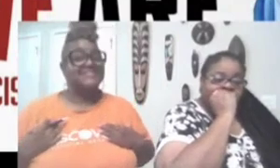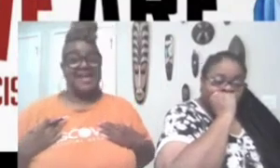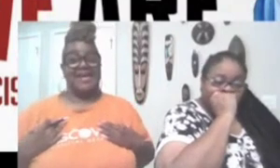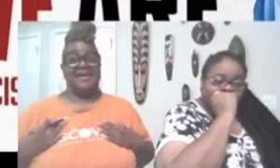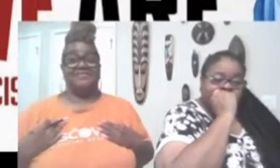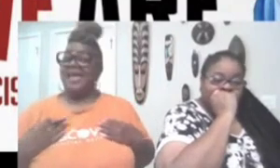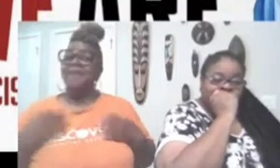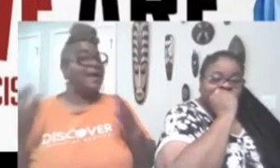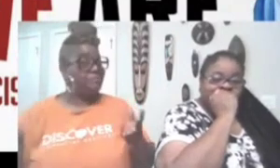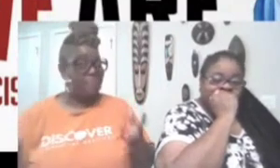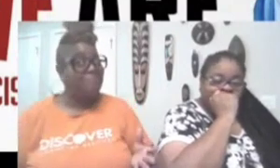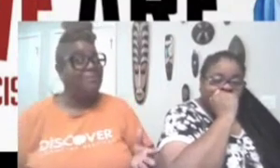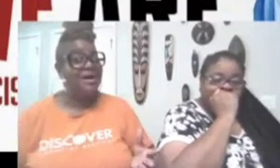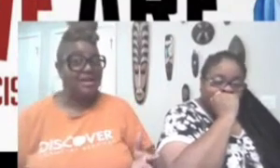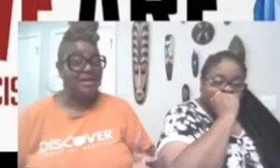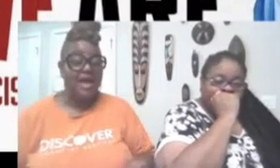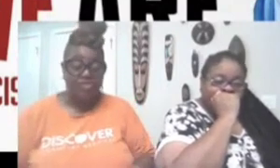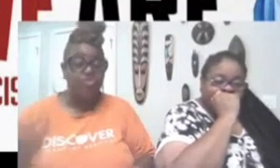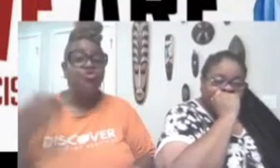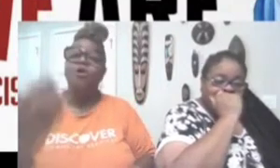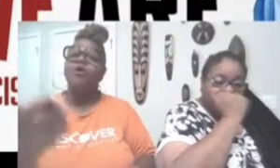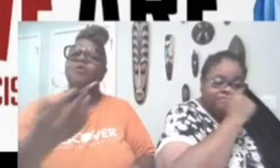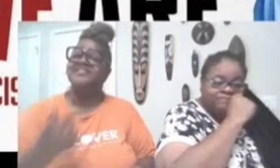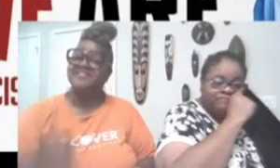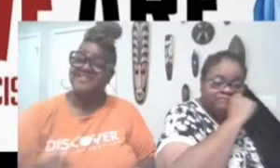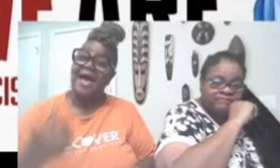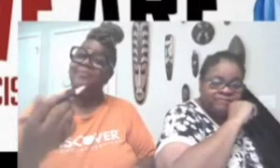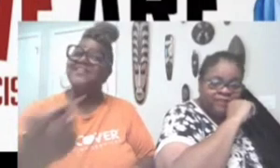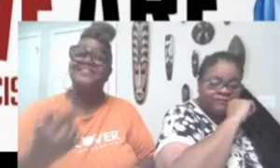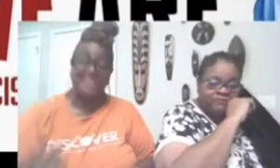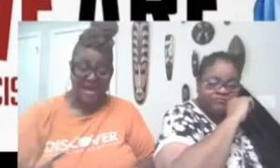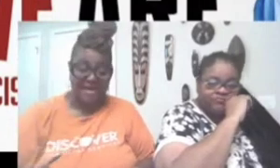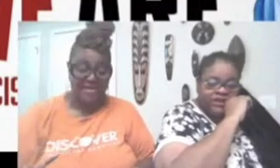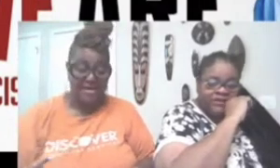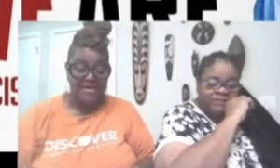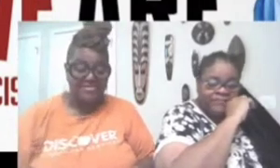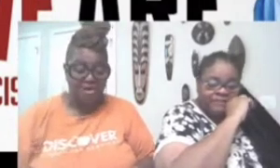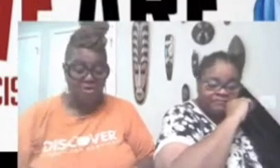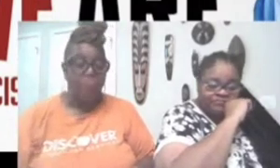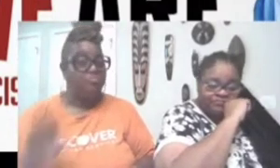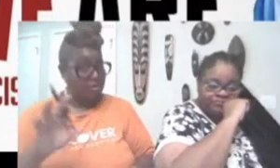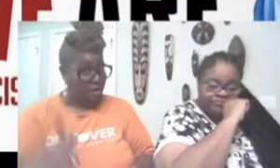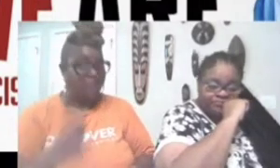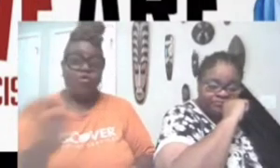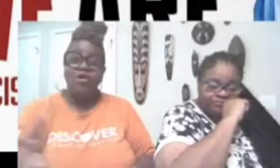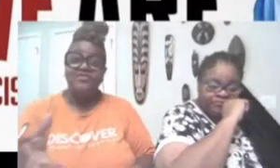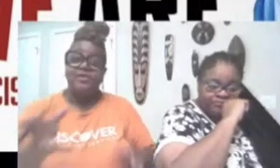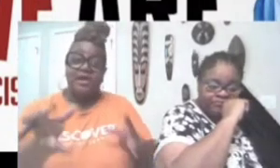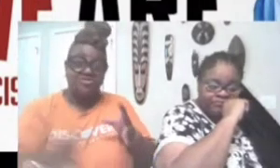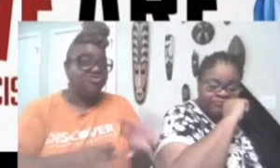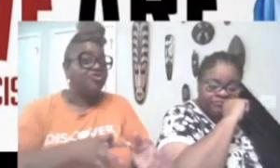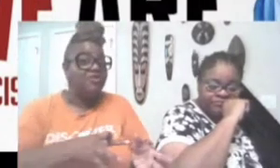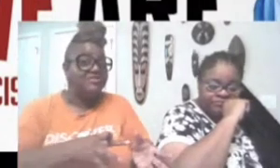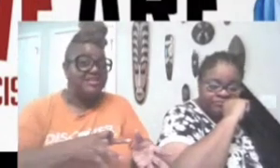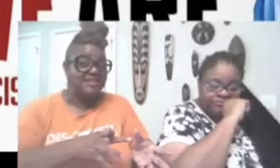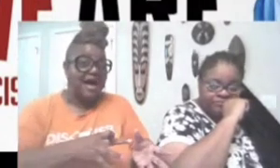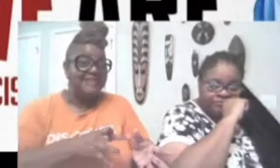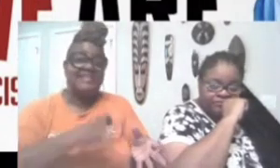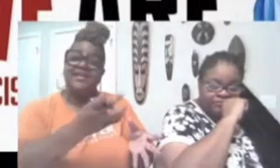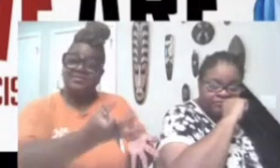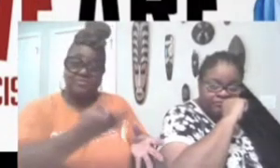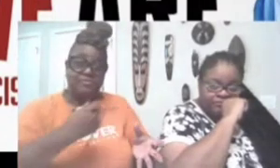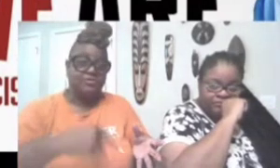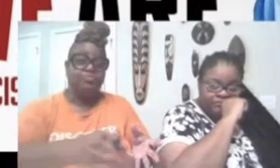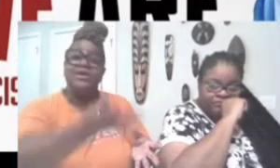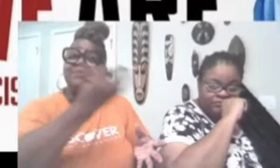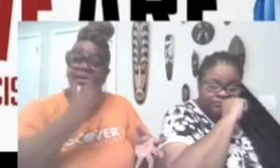us as slaves. They made big money and New York wanted to tap into that. Yeah. So of course, insuring these guys,